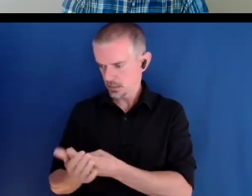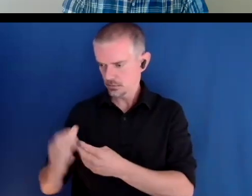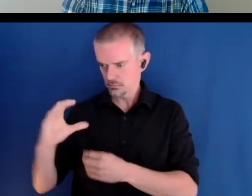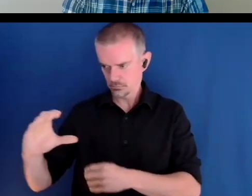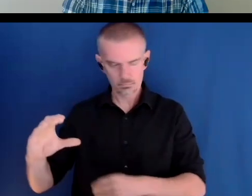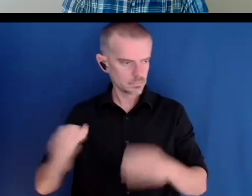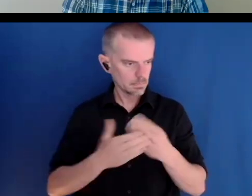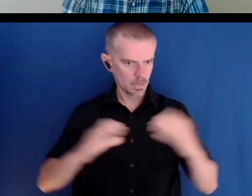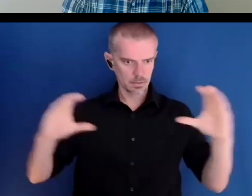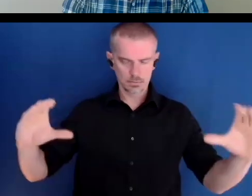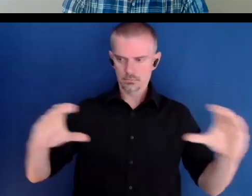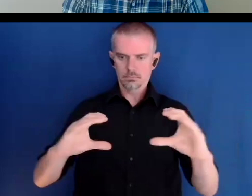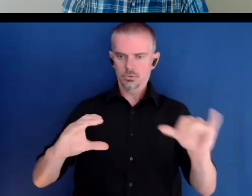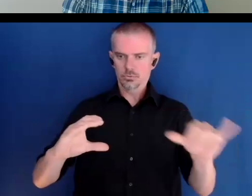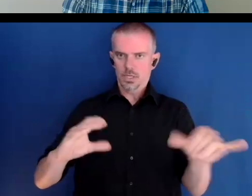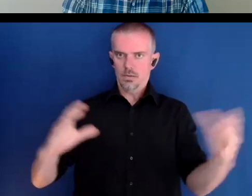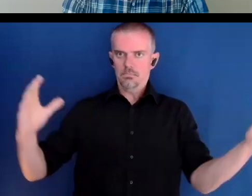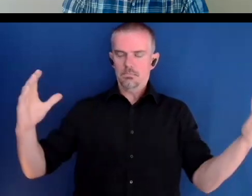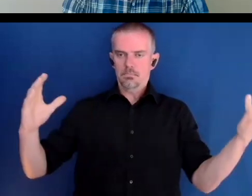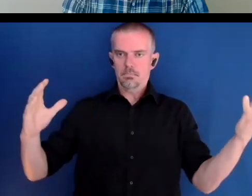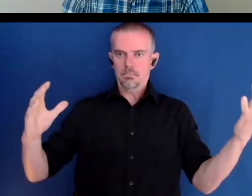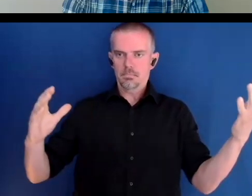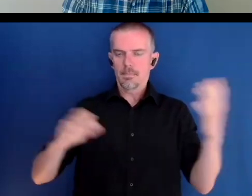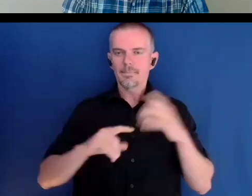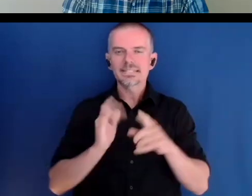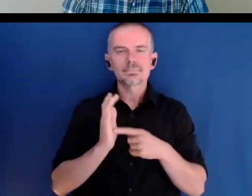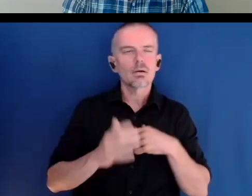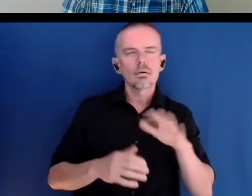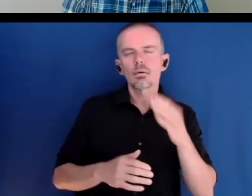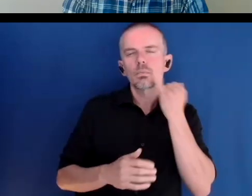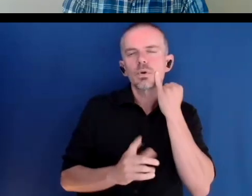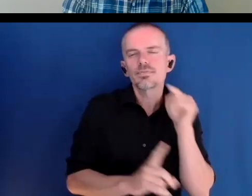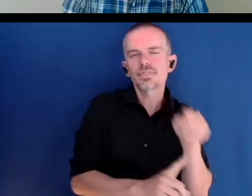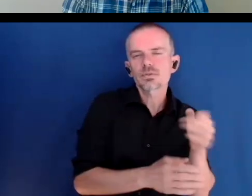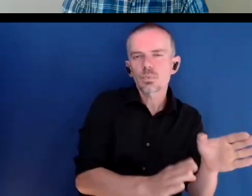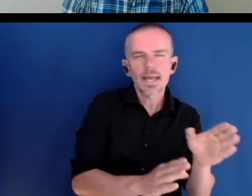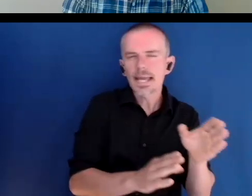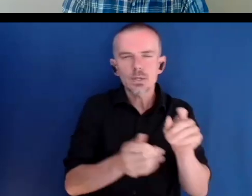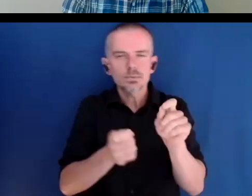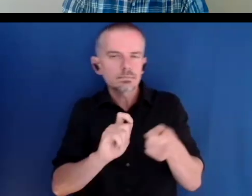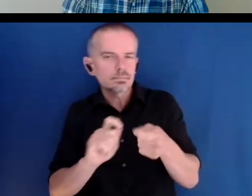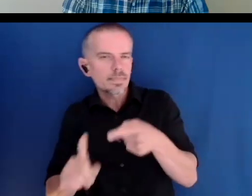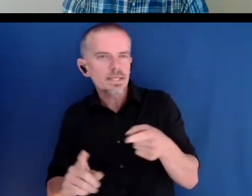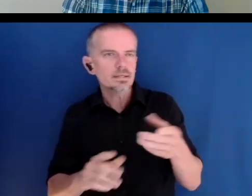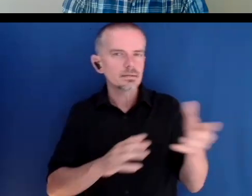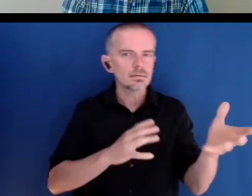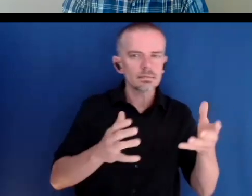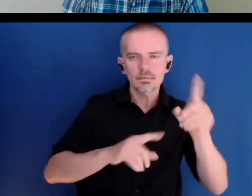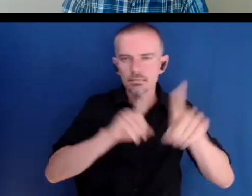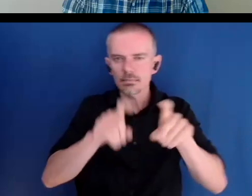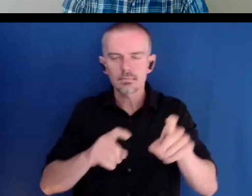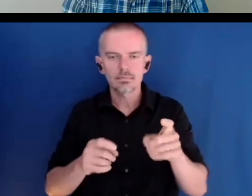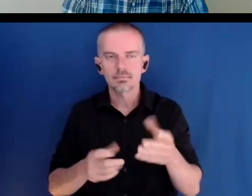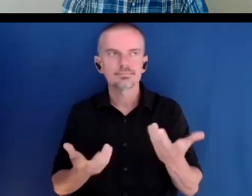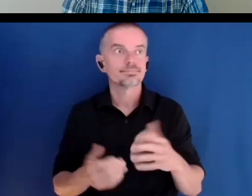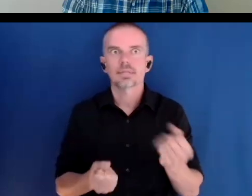need someone who's going, well, can you do this? Can you do that? What are you doing? You know, how many students are you